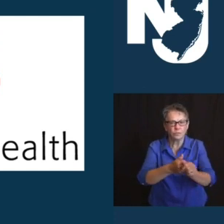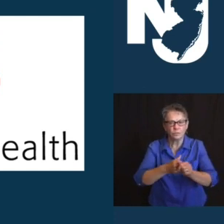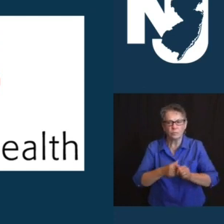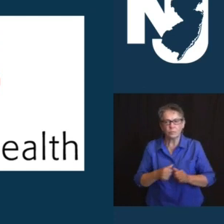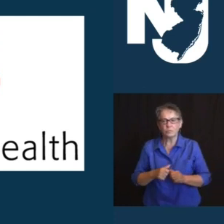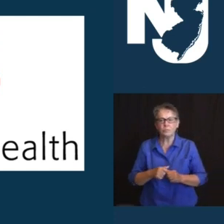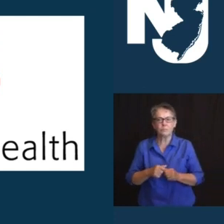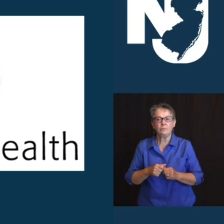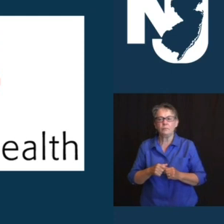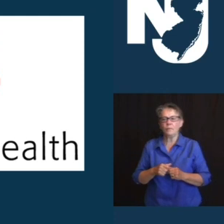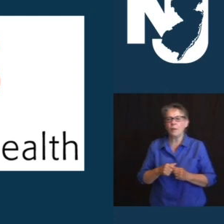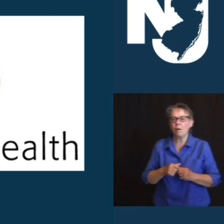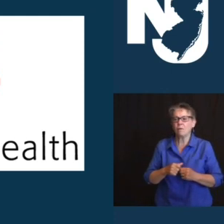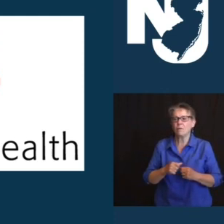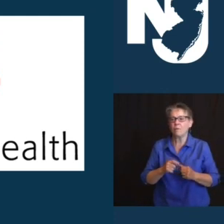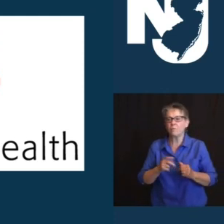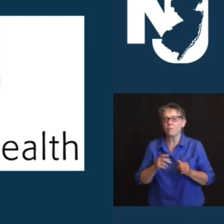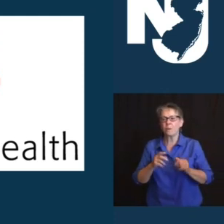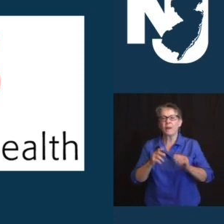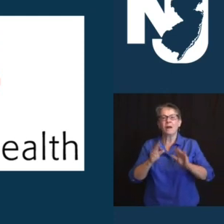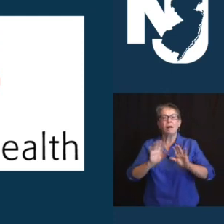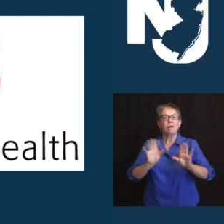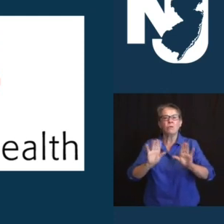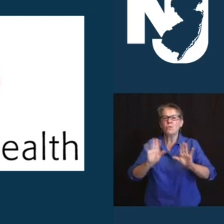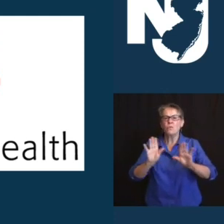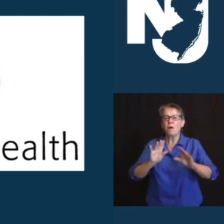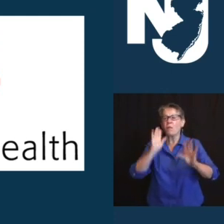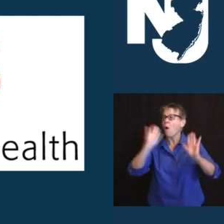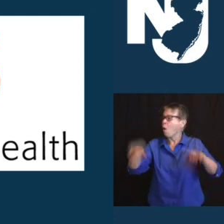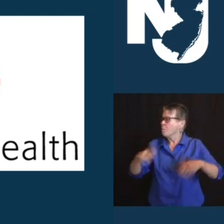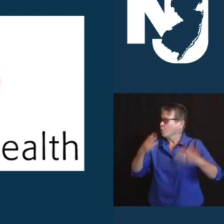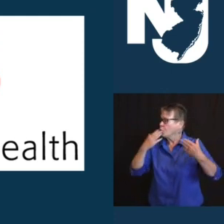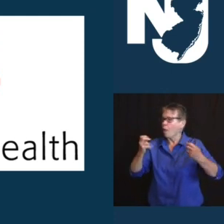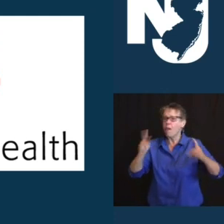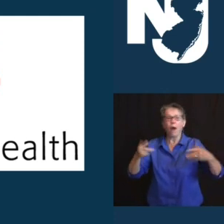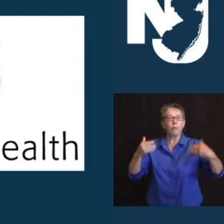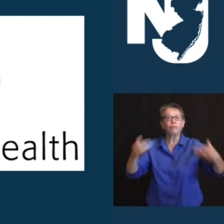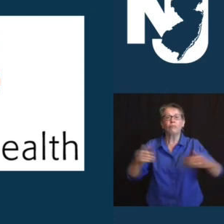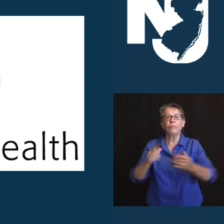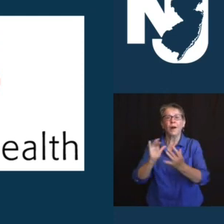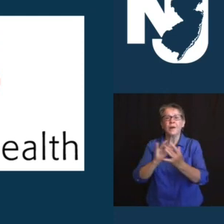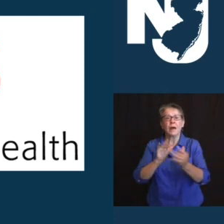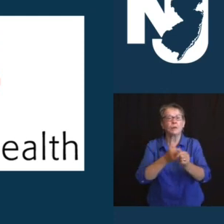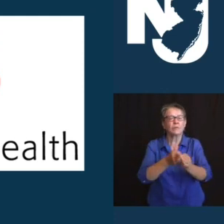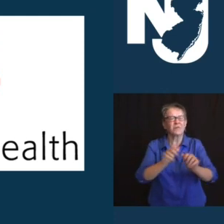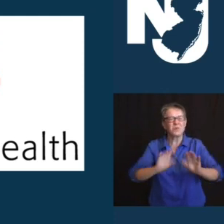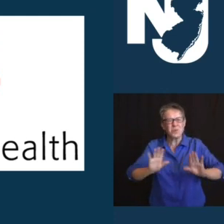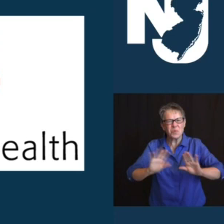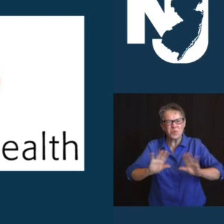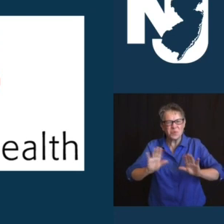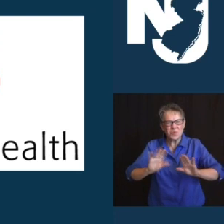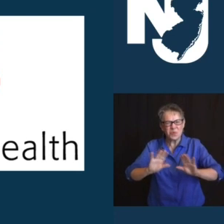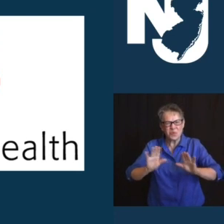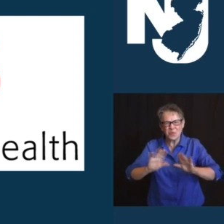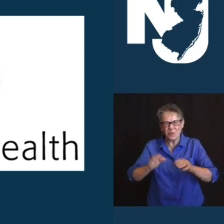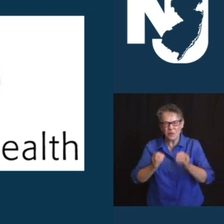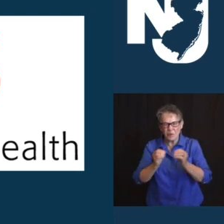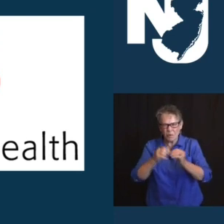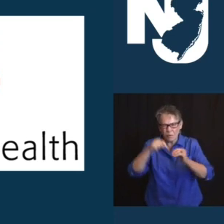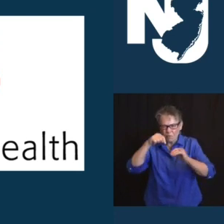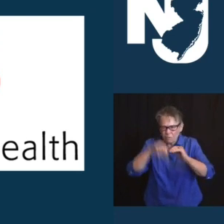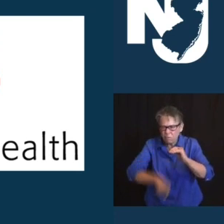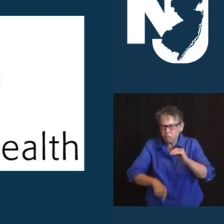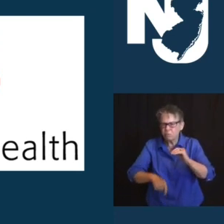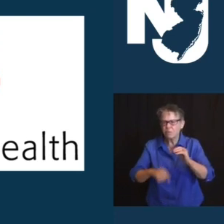hoping for the best, but which is bringing together government entities, nonprofit partners, and the academic sector to